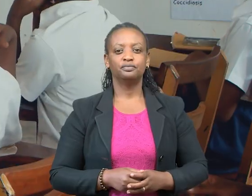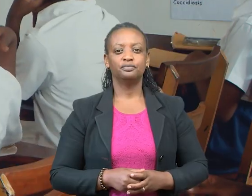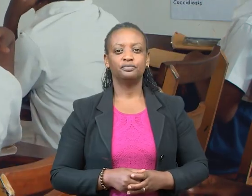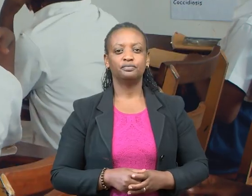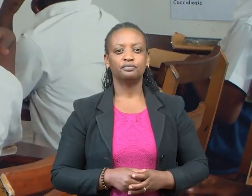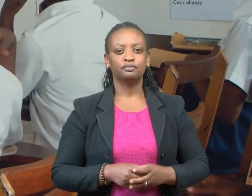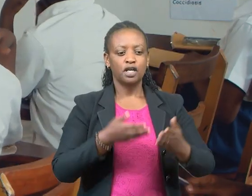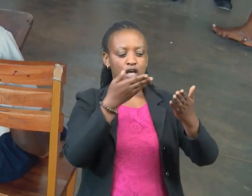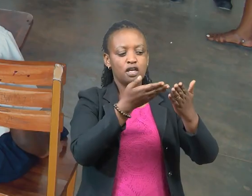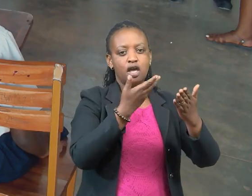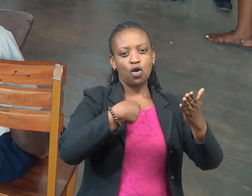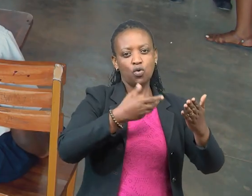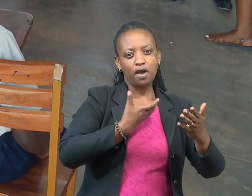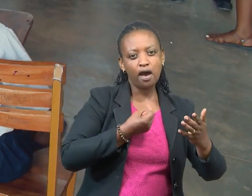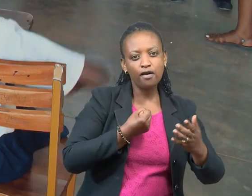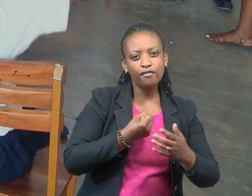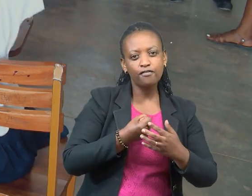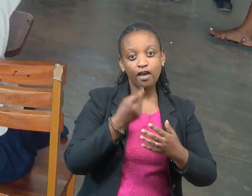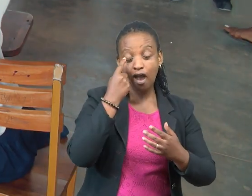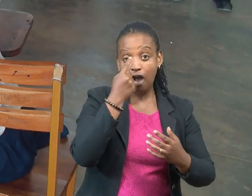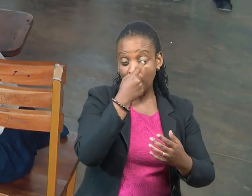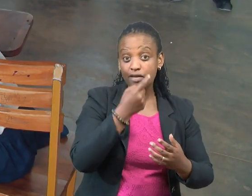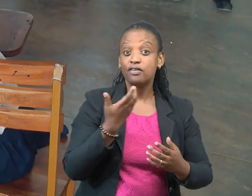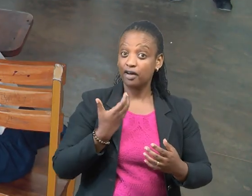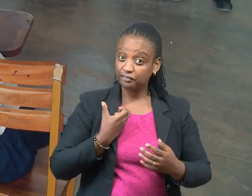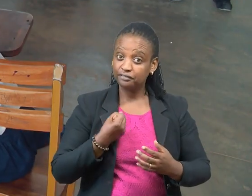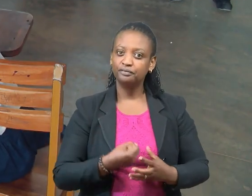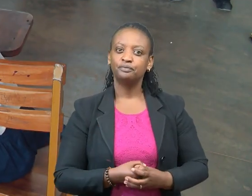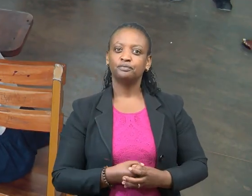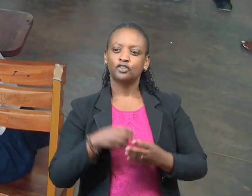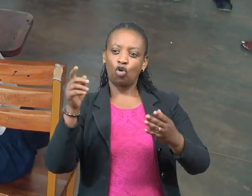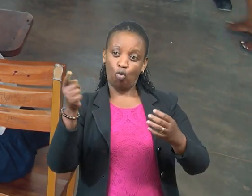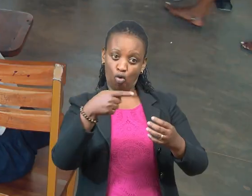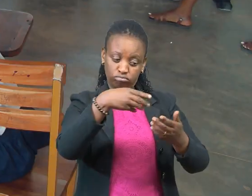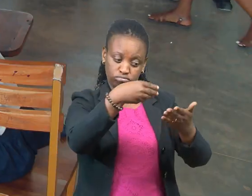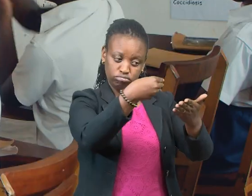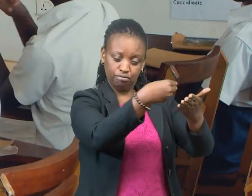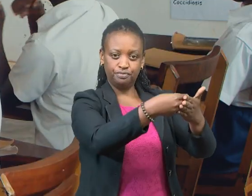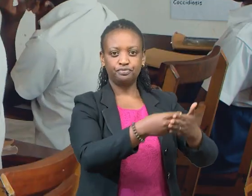Here we have. Can paste it.